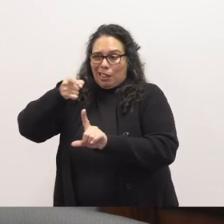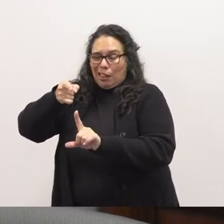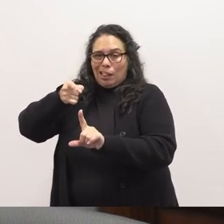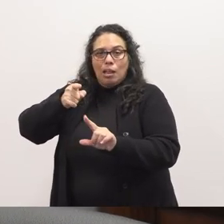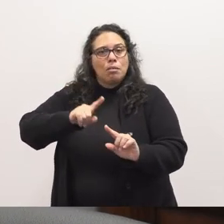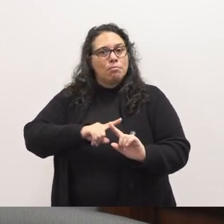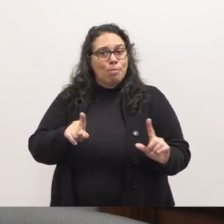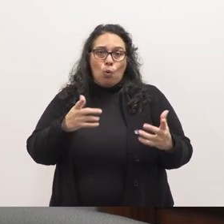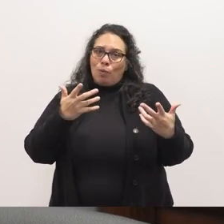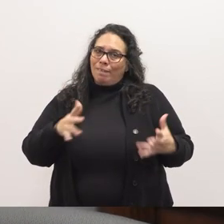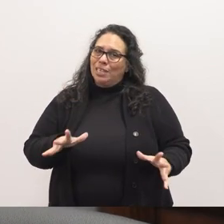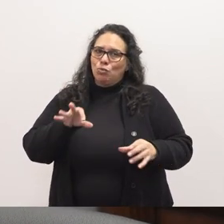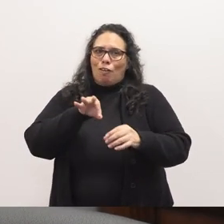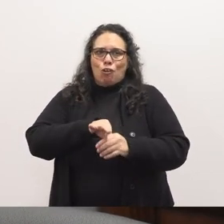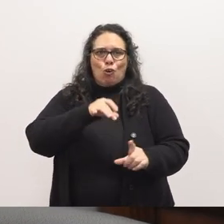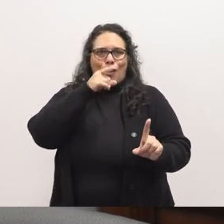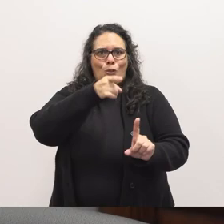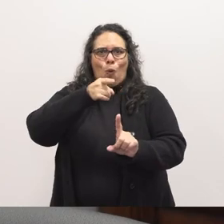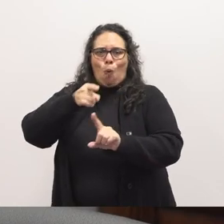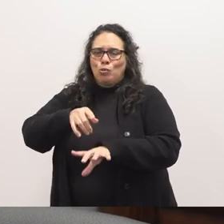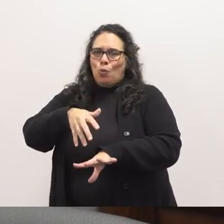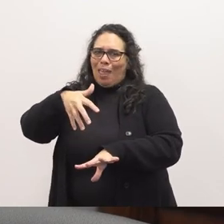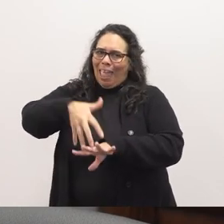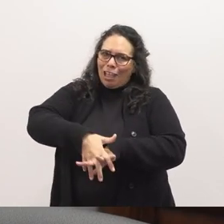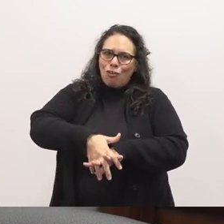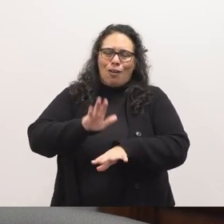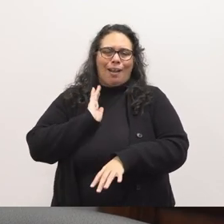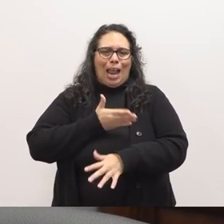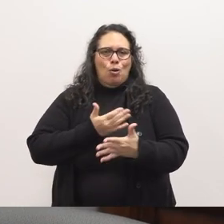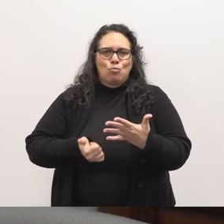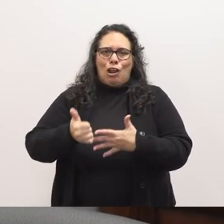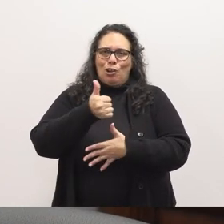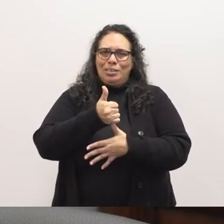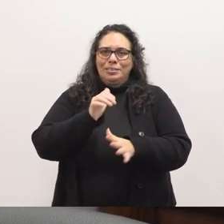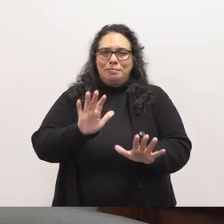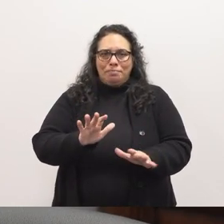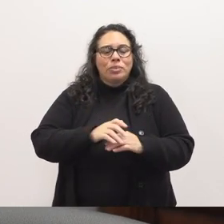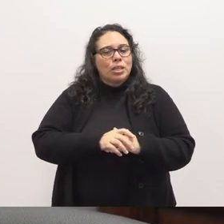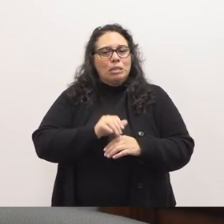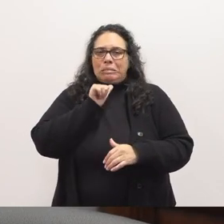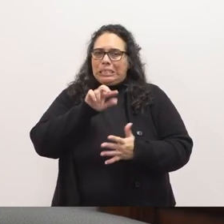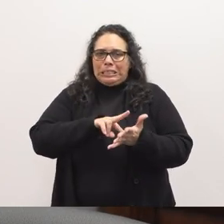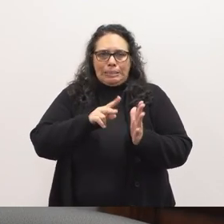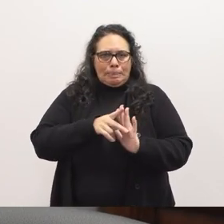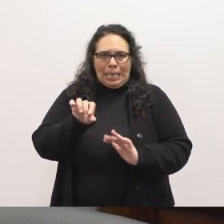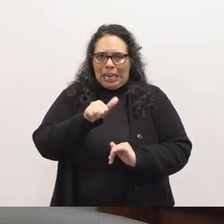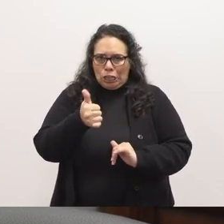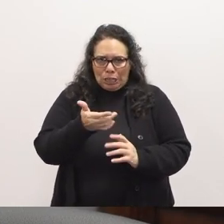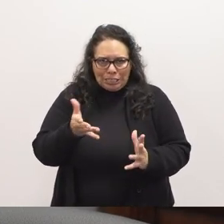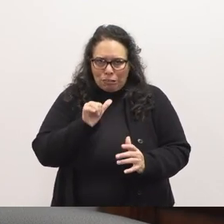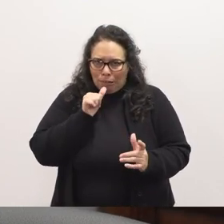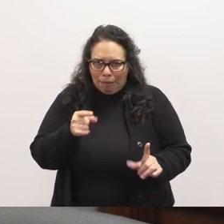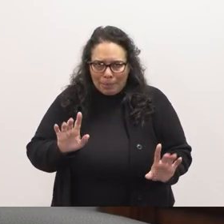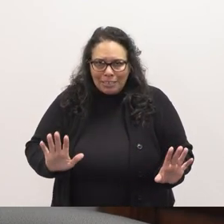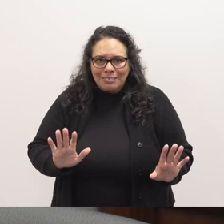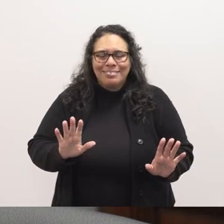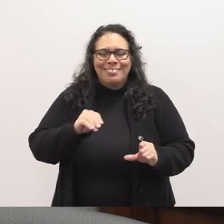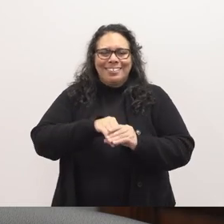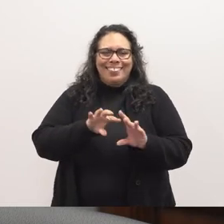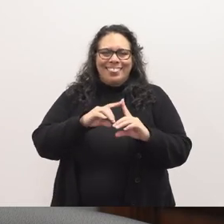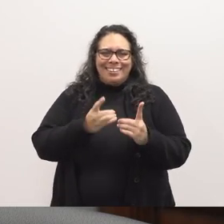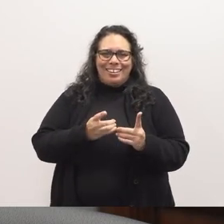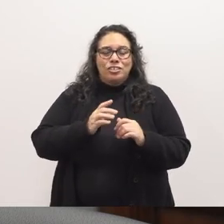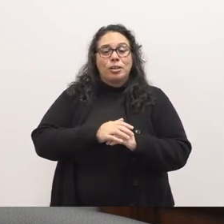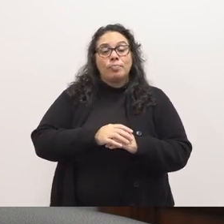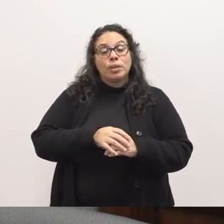goals, all right? So we are anchoring our priorities around this, but that doesn't mean that other things aren't happening in our district,